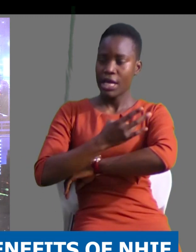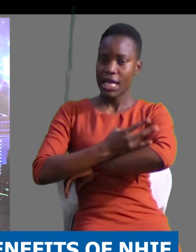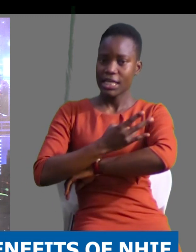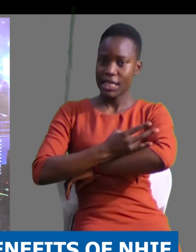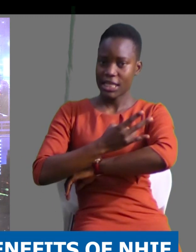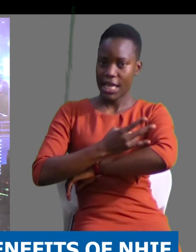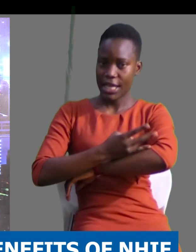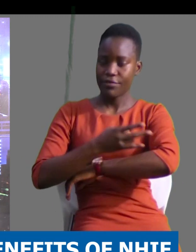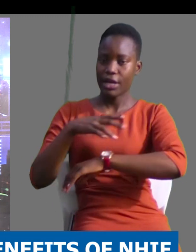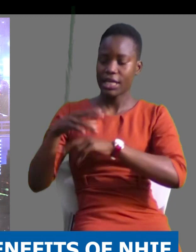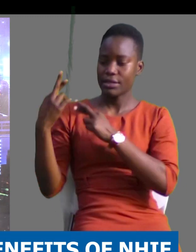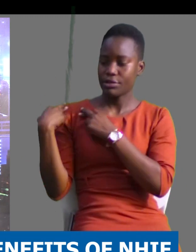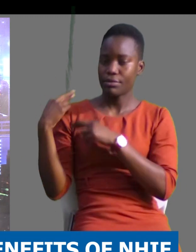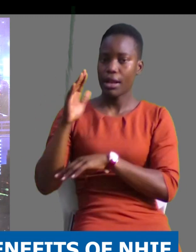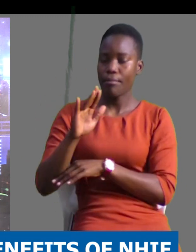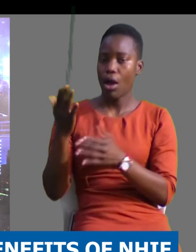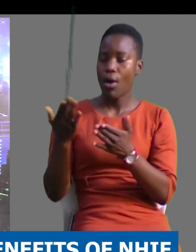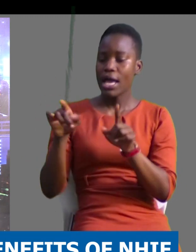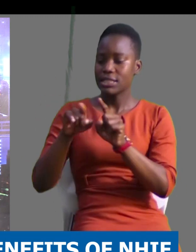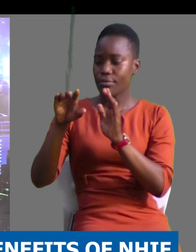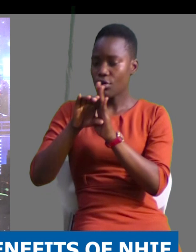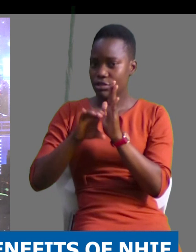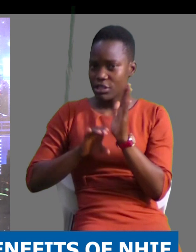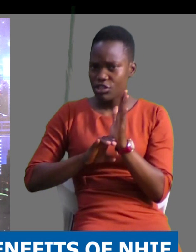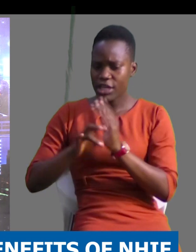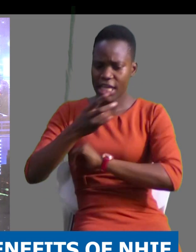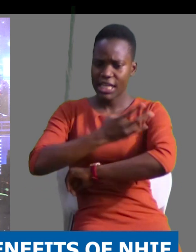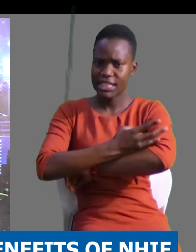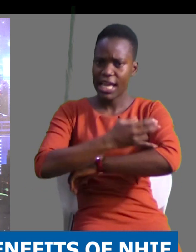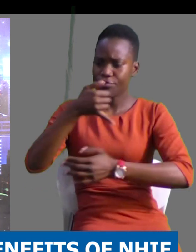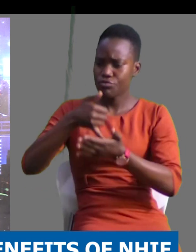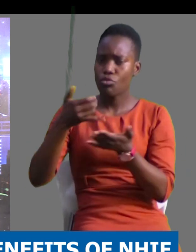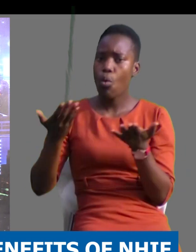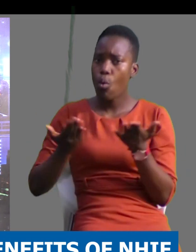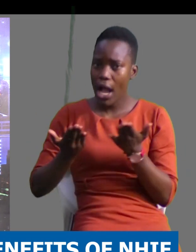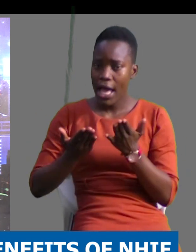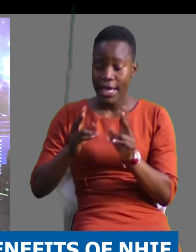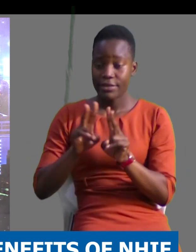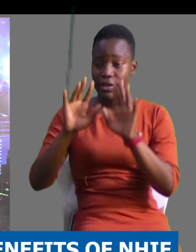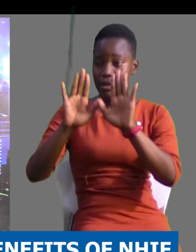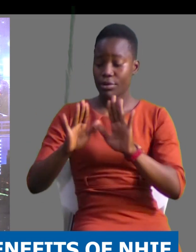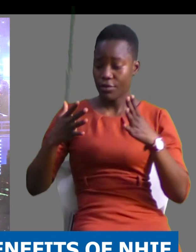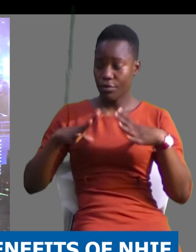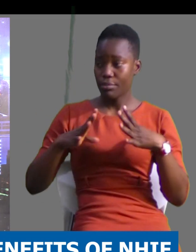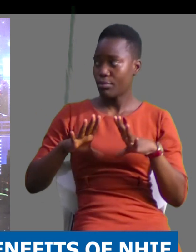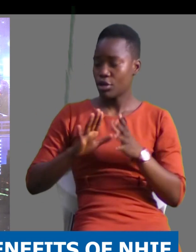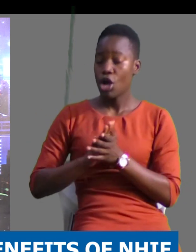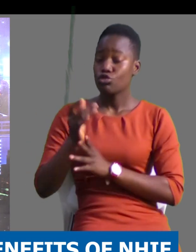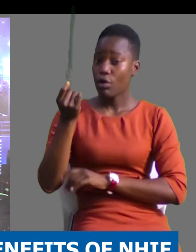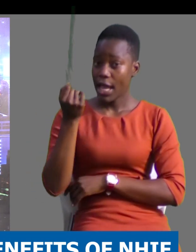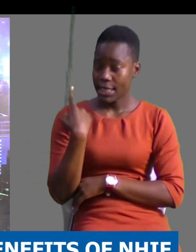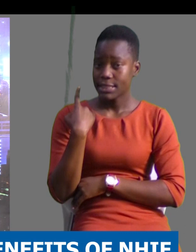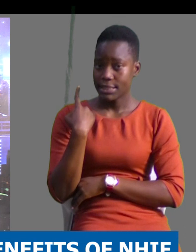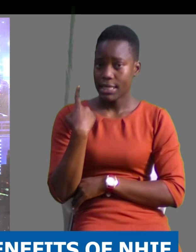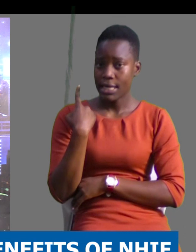draw its responsibility in the constitution? Where is the NHIF enshrined? This is important so that people can